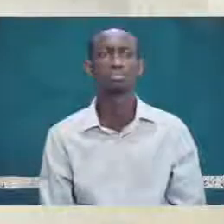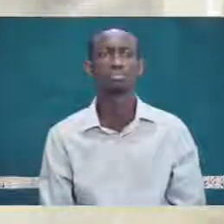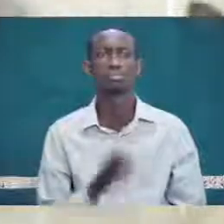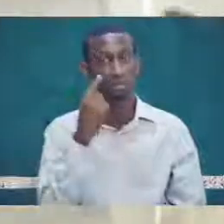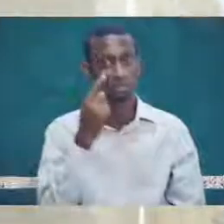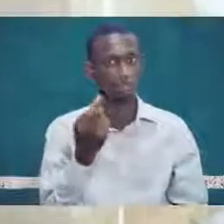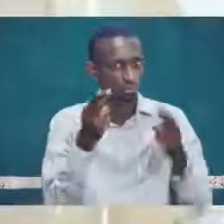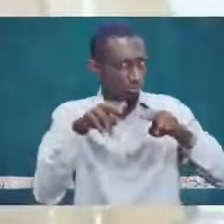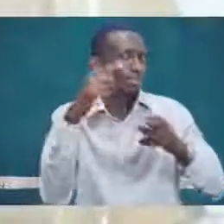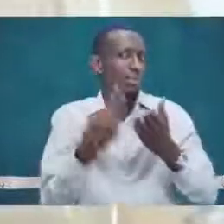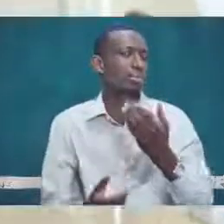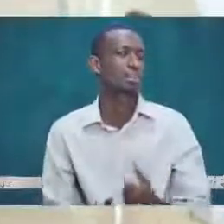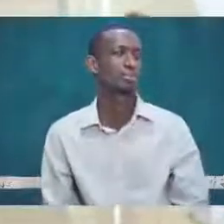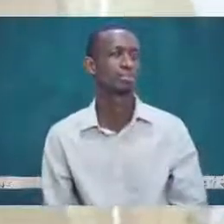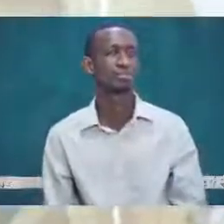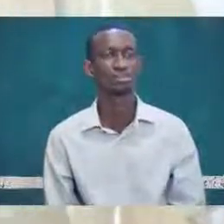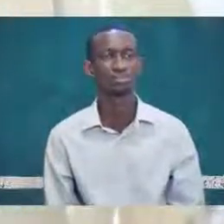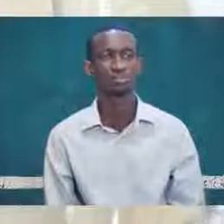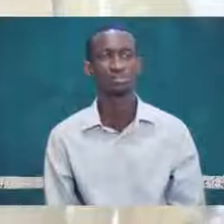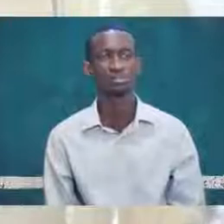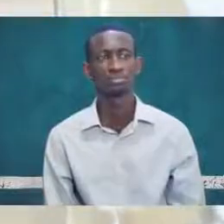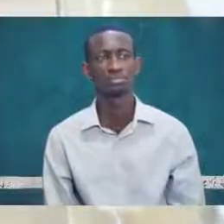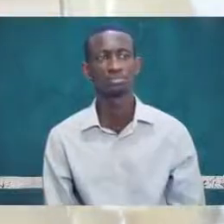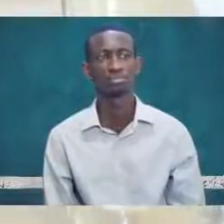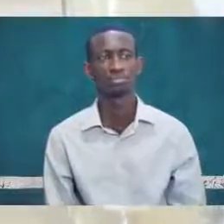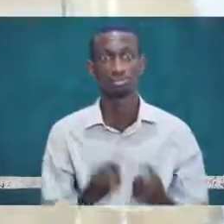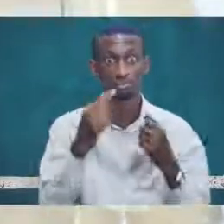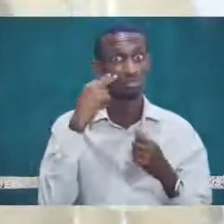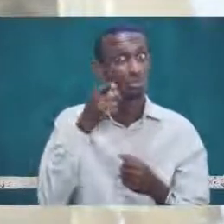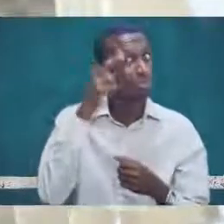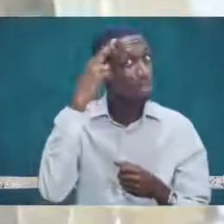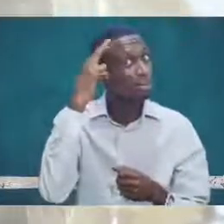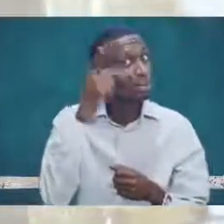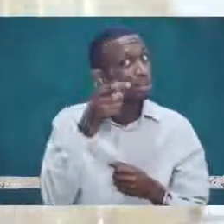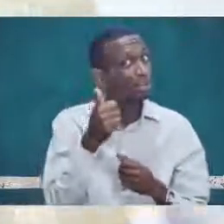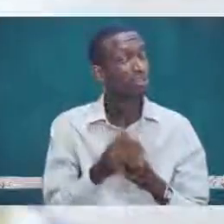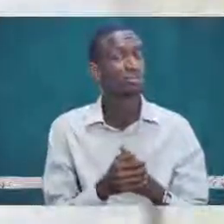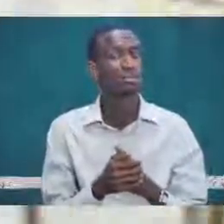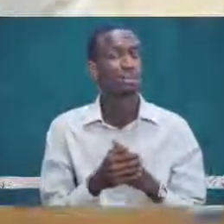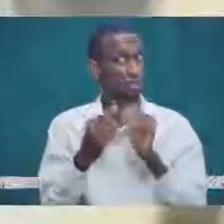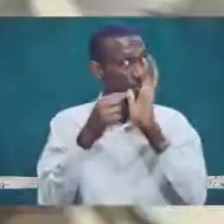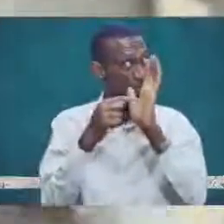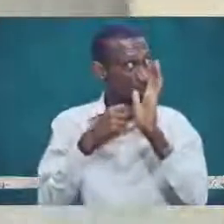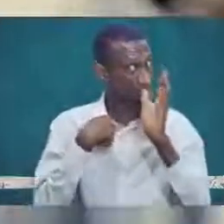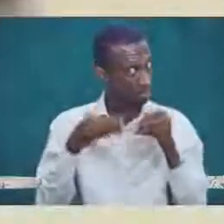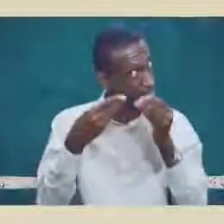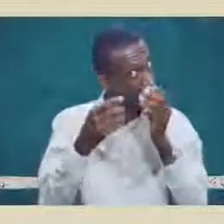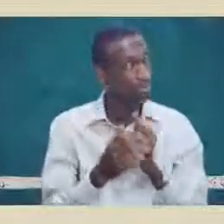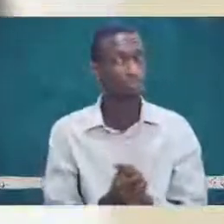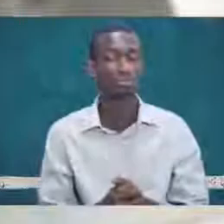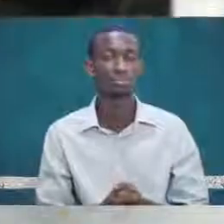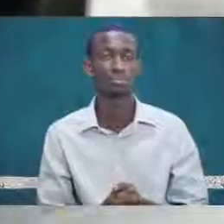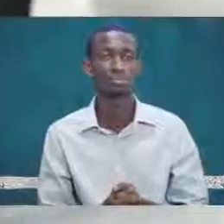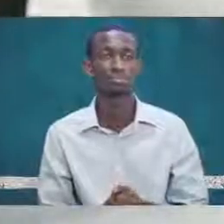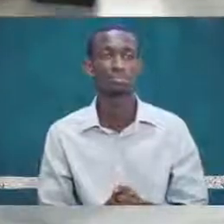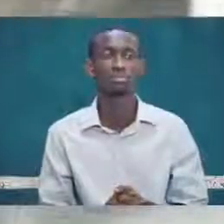what happens with the lead carbonate. At least you'll be able to remember in one of the examples. If you